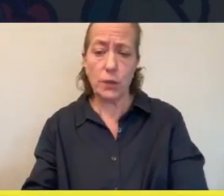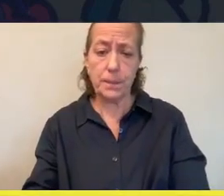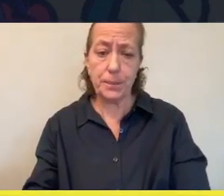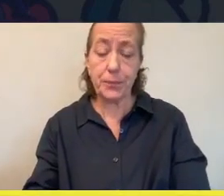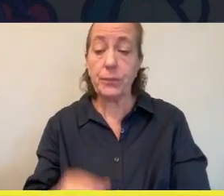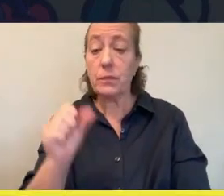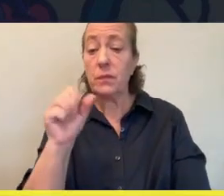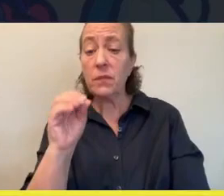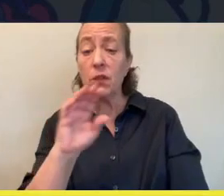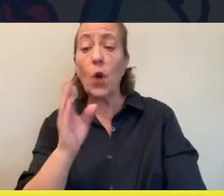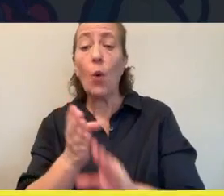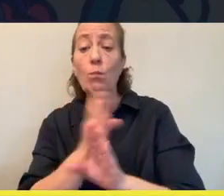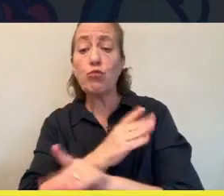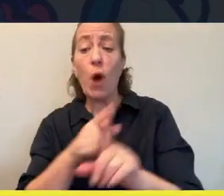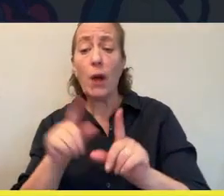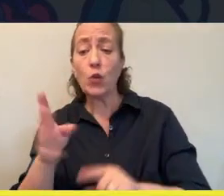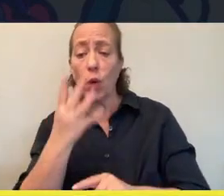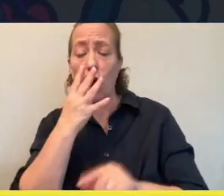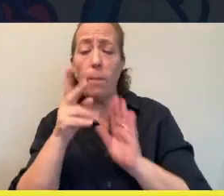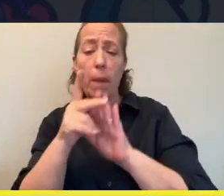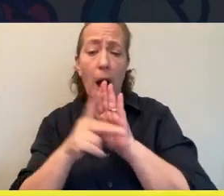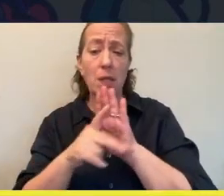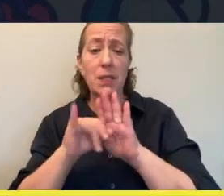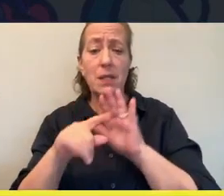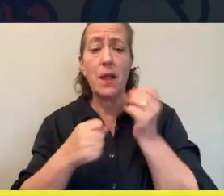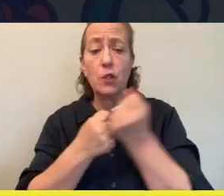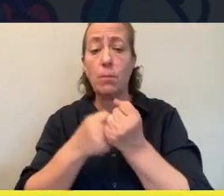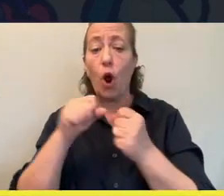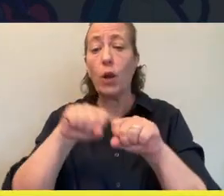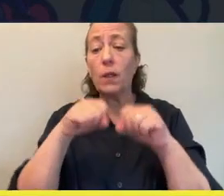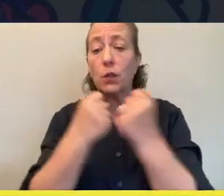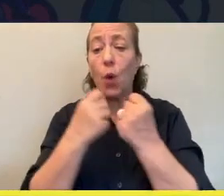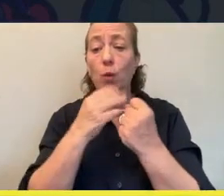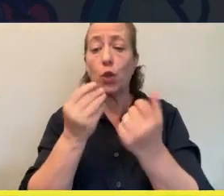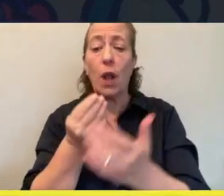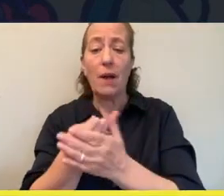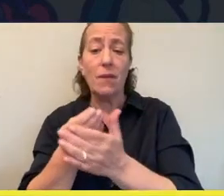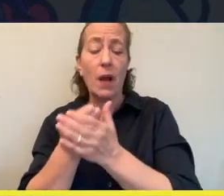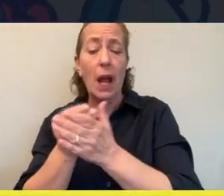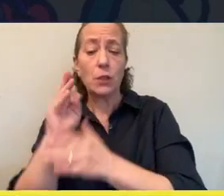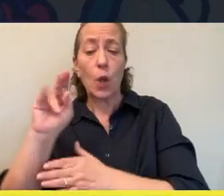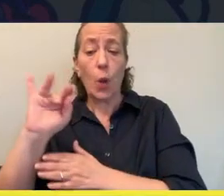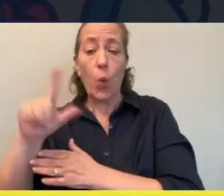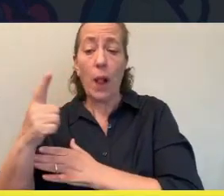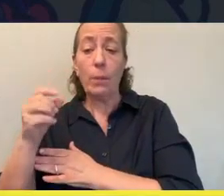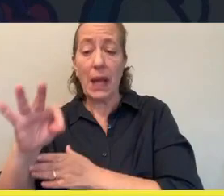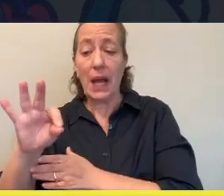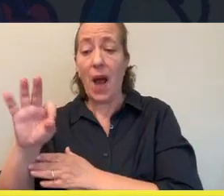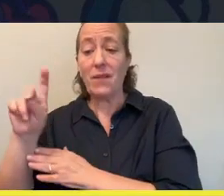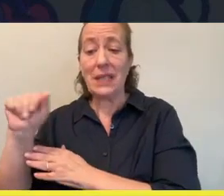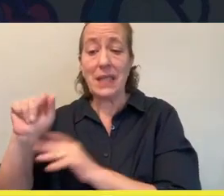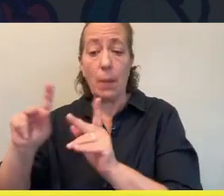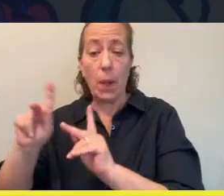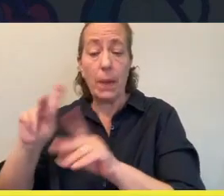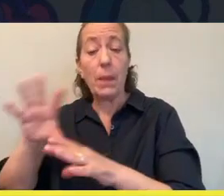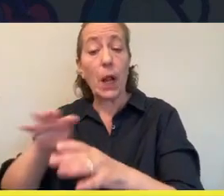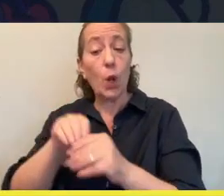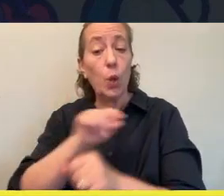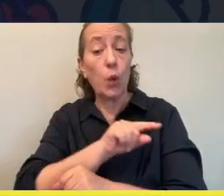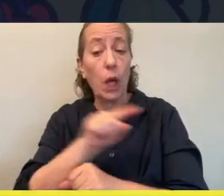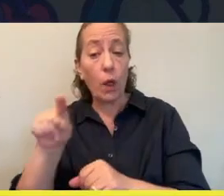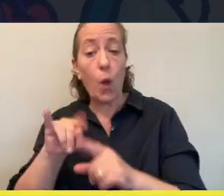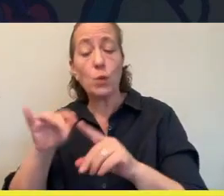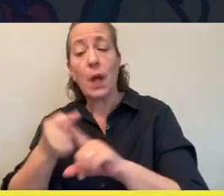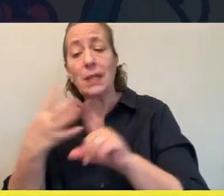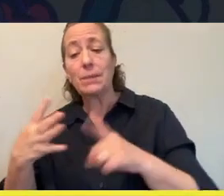to incarceration, policies that support the social and financial well-being of disabled people, including those that expand healthcare